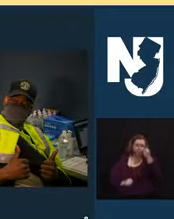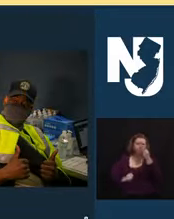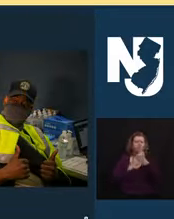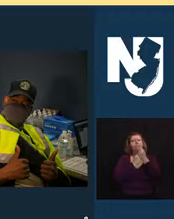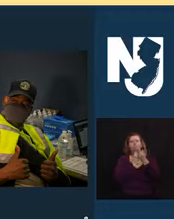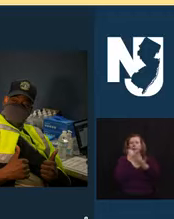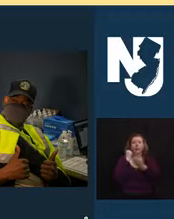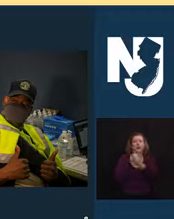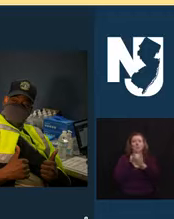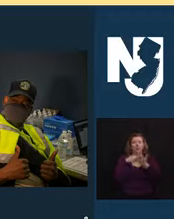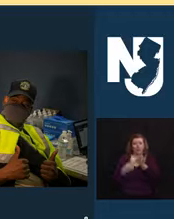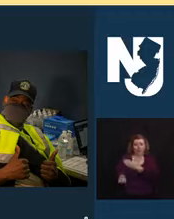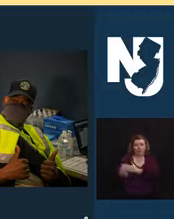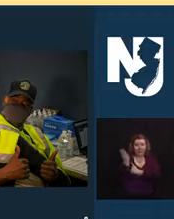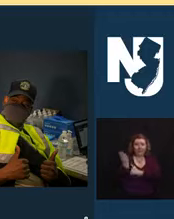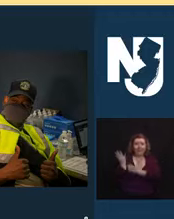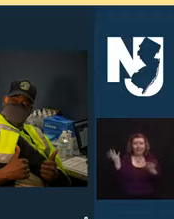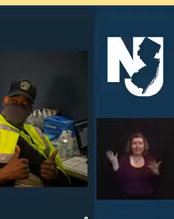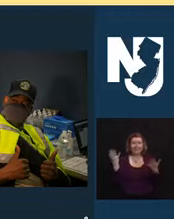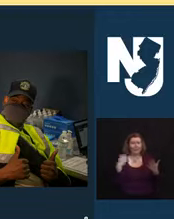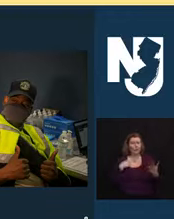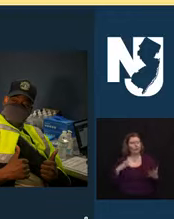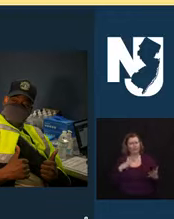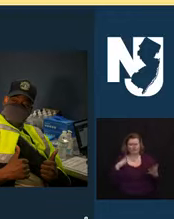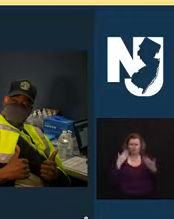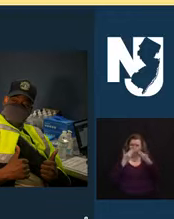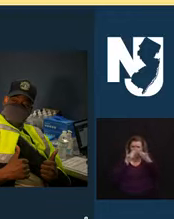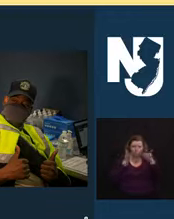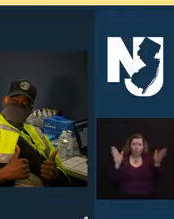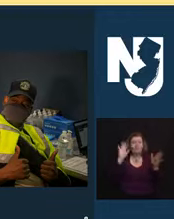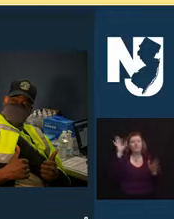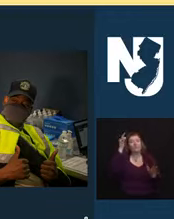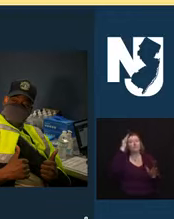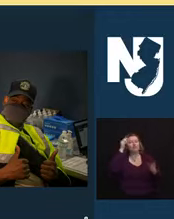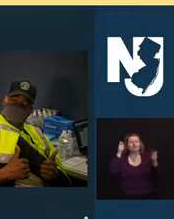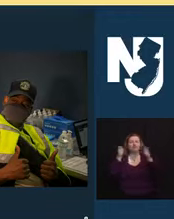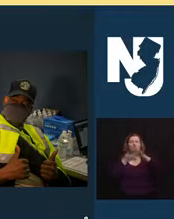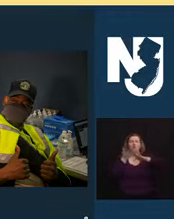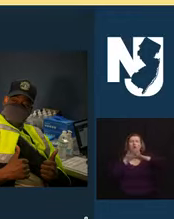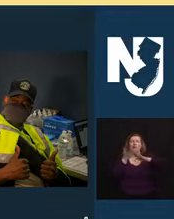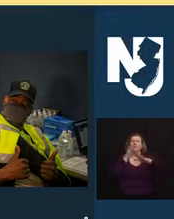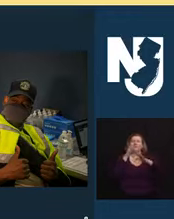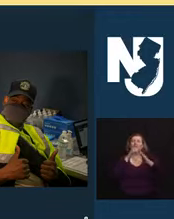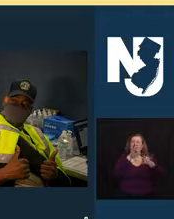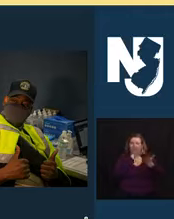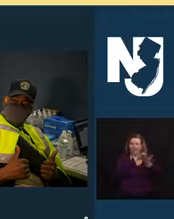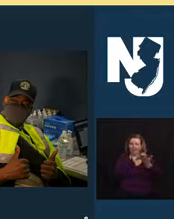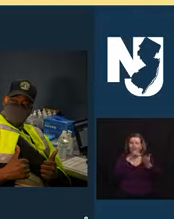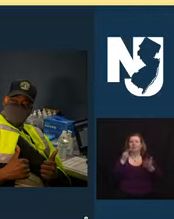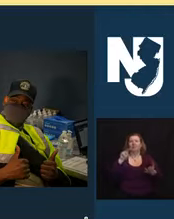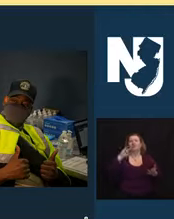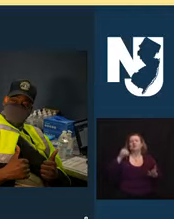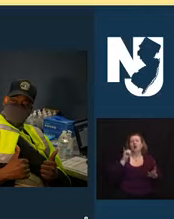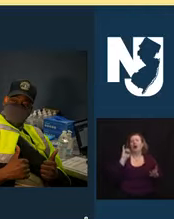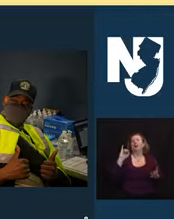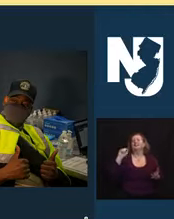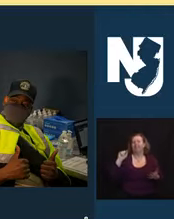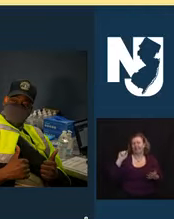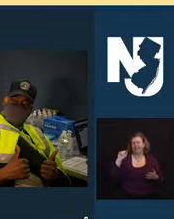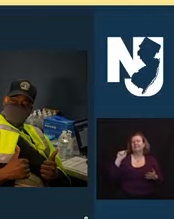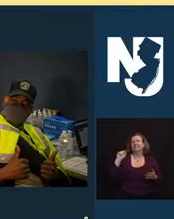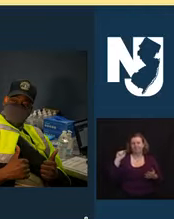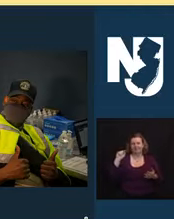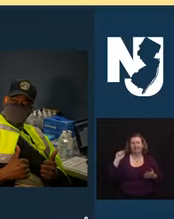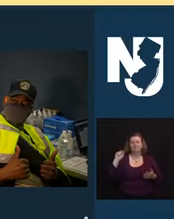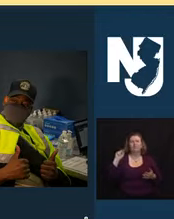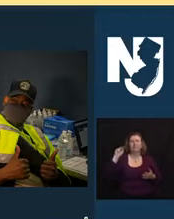this morning with the formal launch of the new federally run Community Vaccination Center at NJIT in Newark. Judy, Pat,